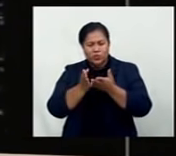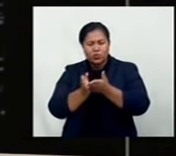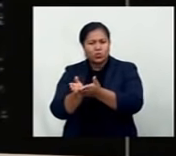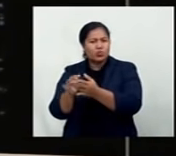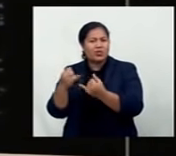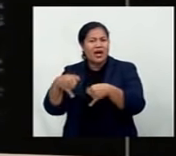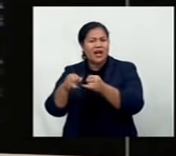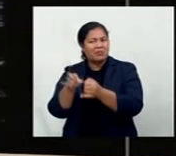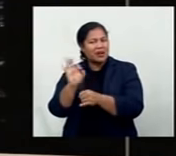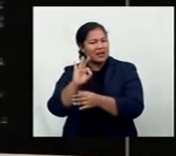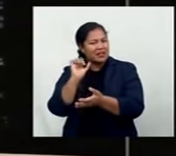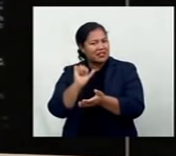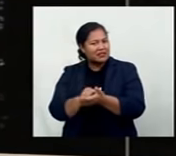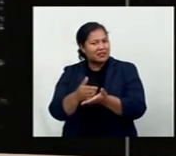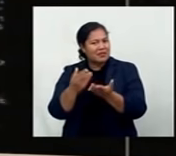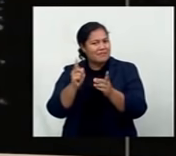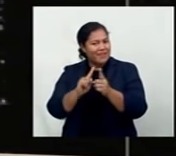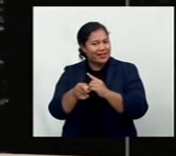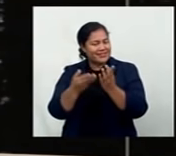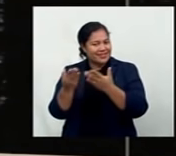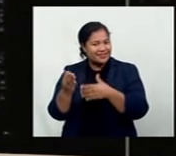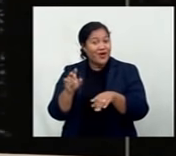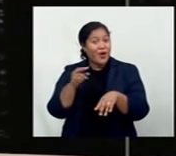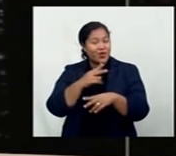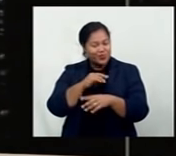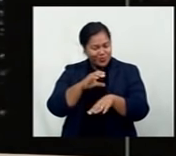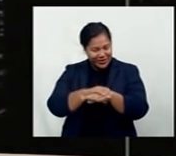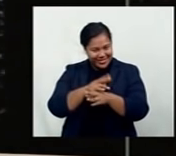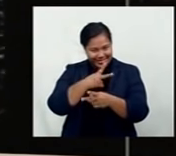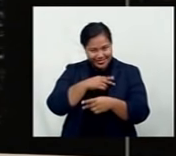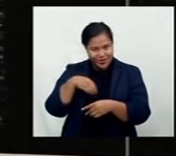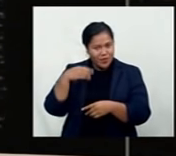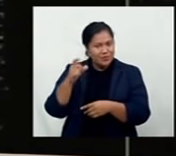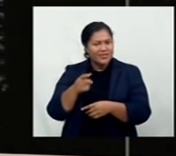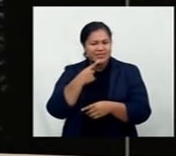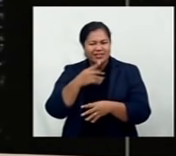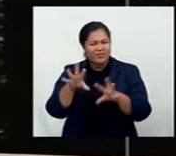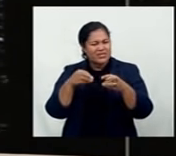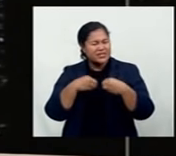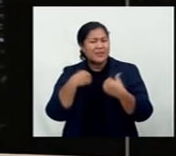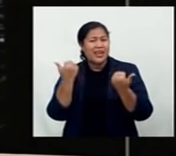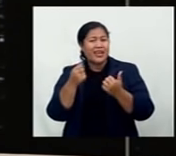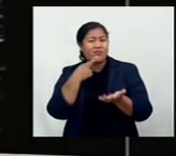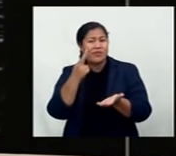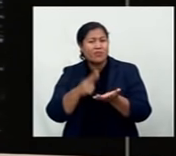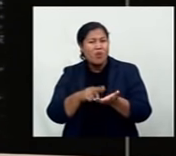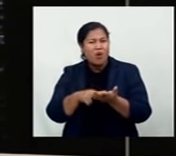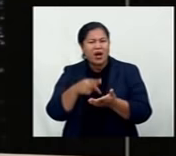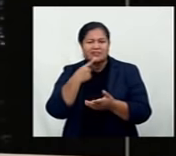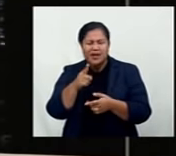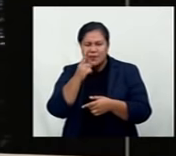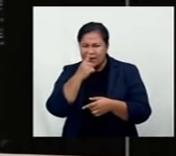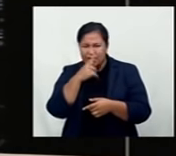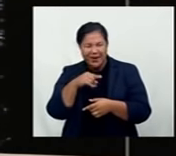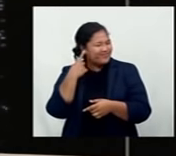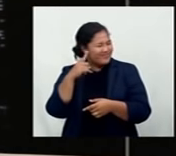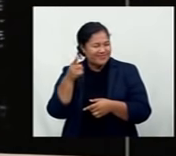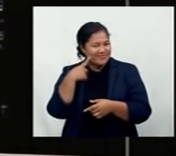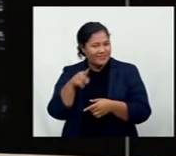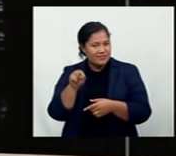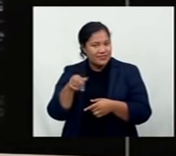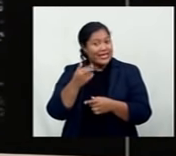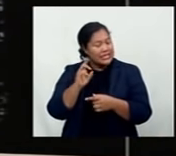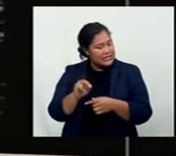authorization. Police Commissioner Sitiveni Ngilio says he is receiving increasing reports of people evading the authorities, and this needs